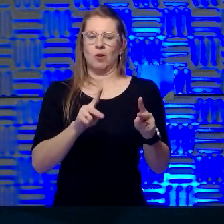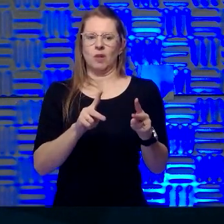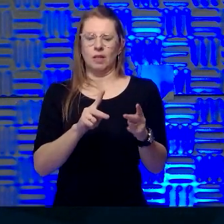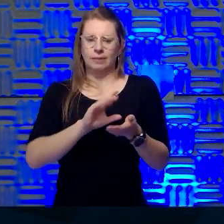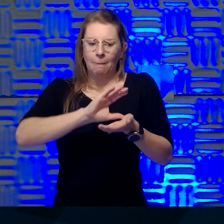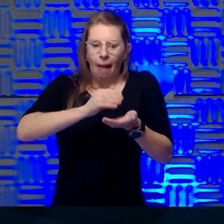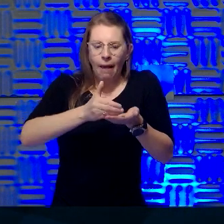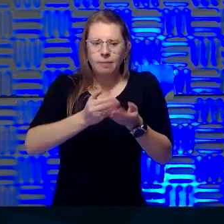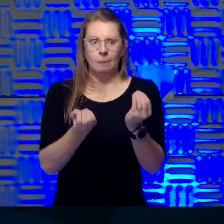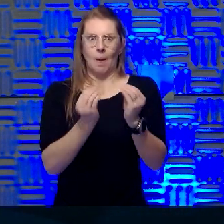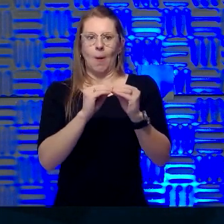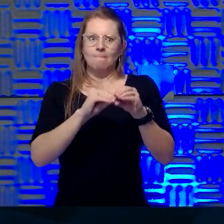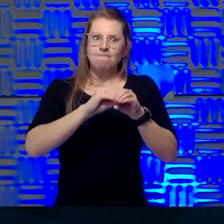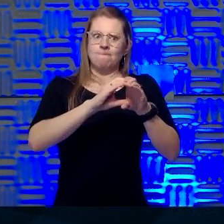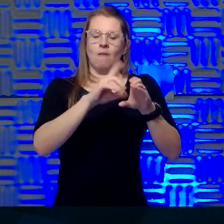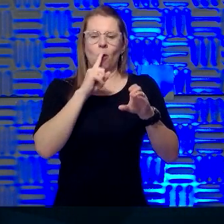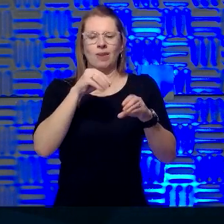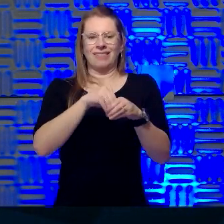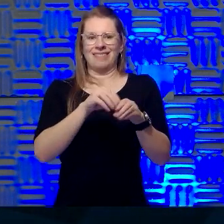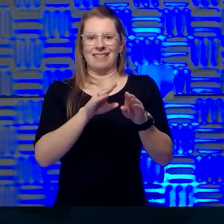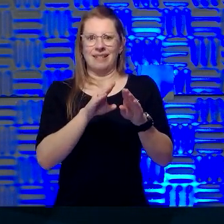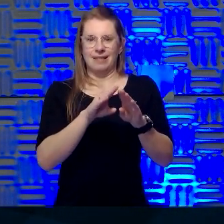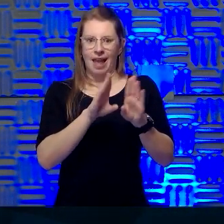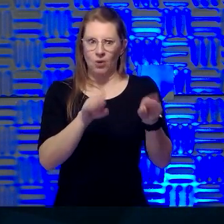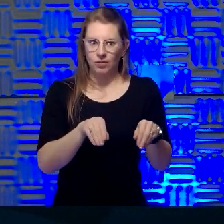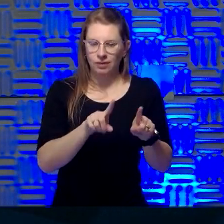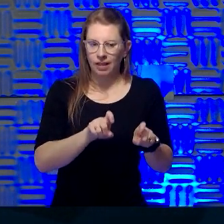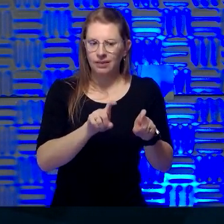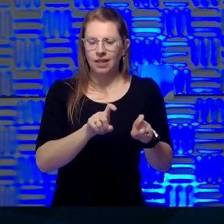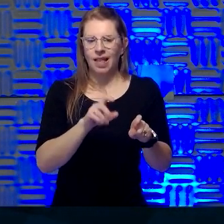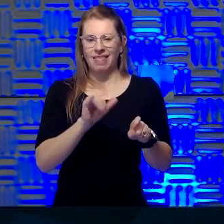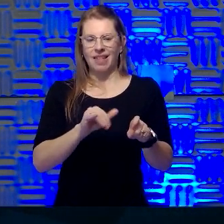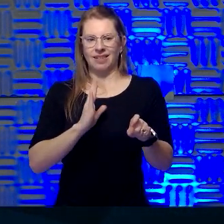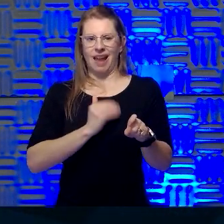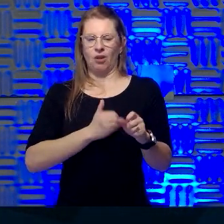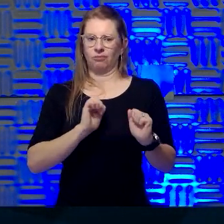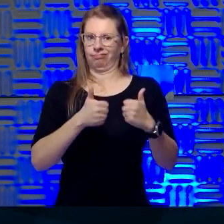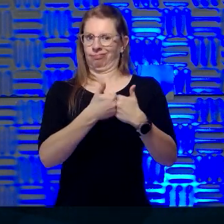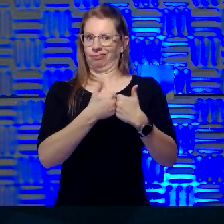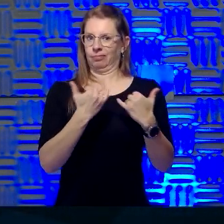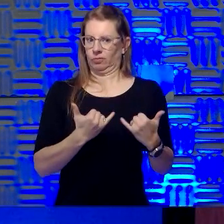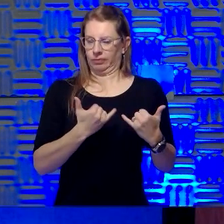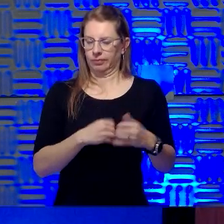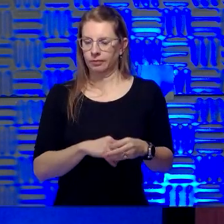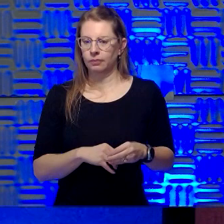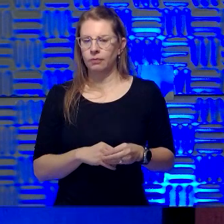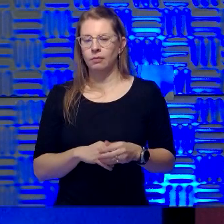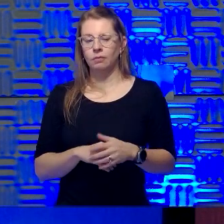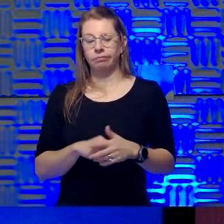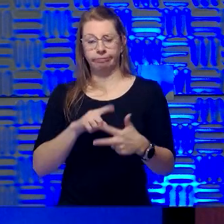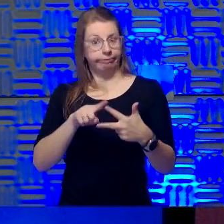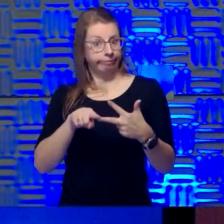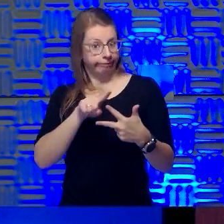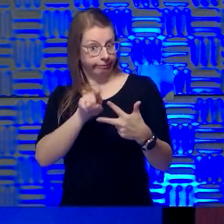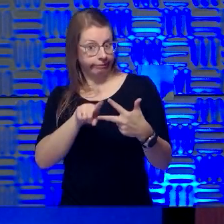in-house testing, I think that's really going to be our hurdle for at least a short time frame. Mark, Christian?